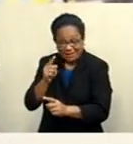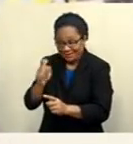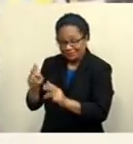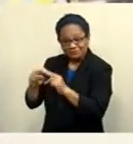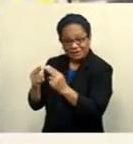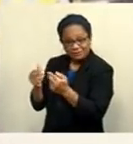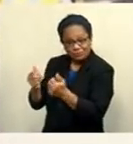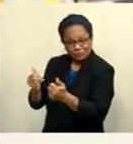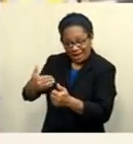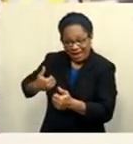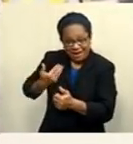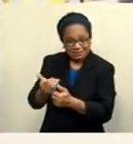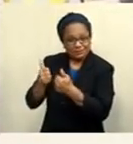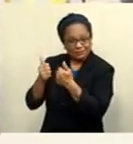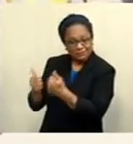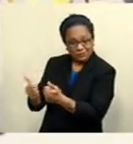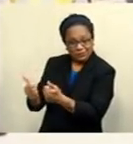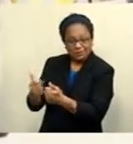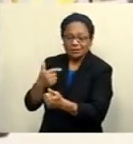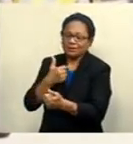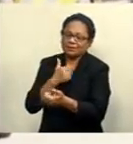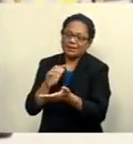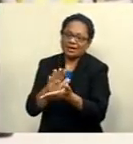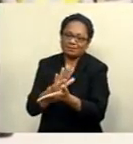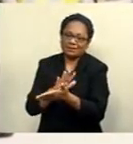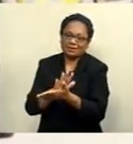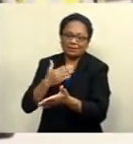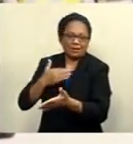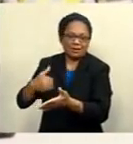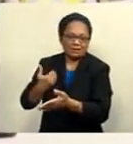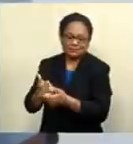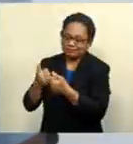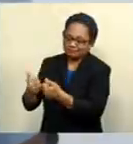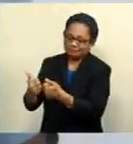a good husband, which I'm so blessed with,